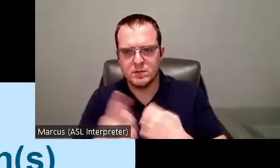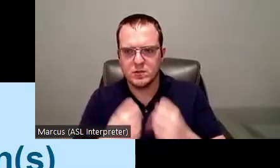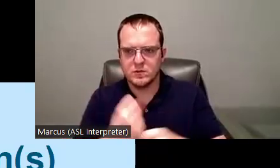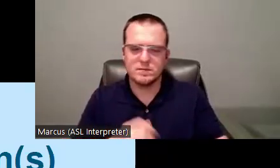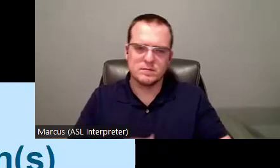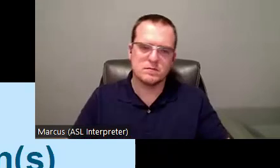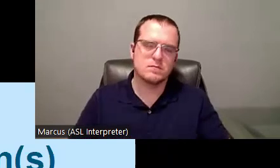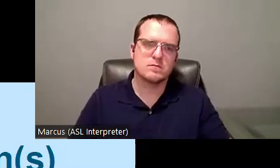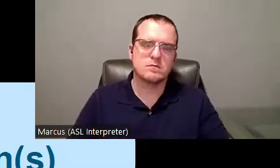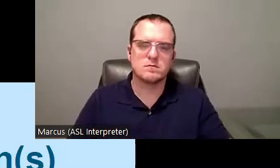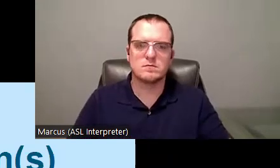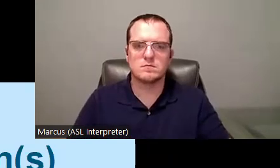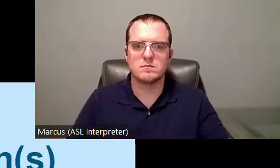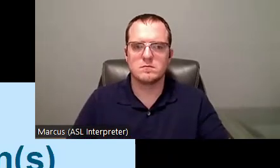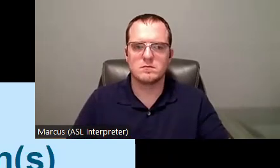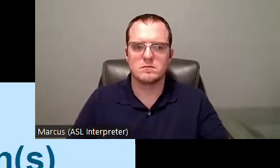all.